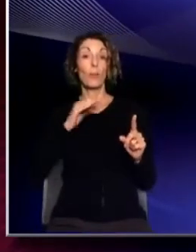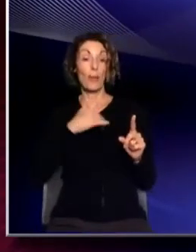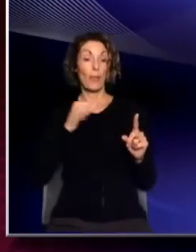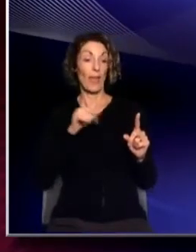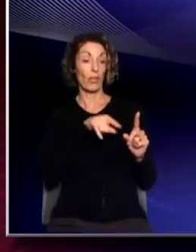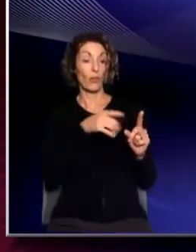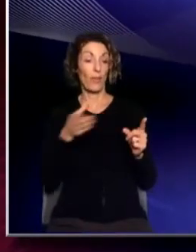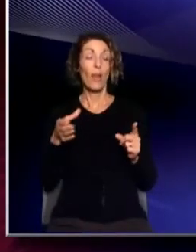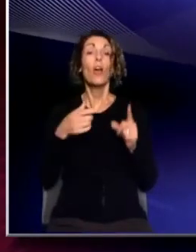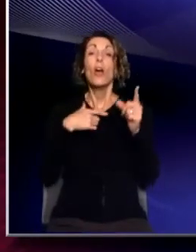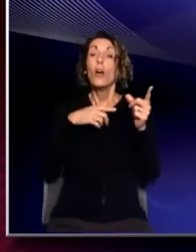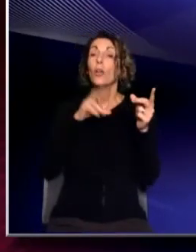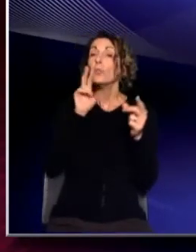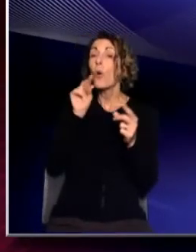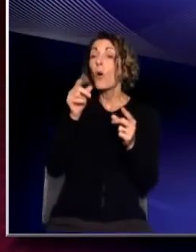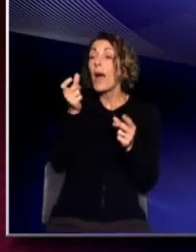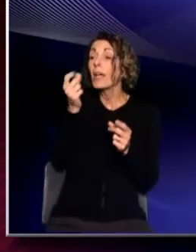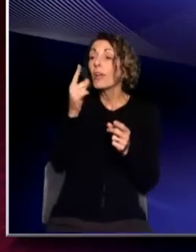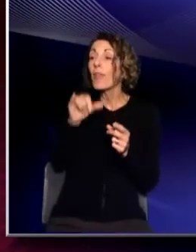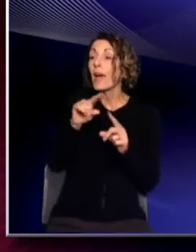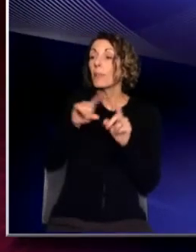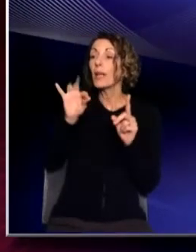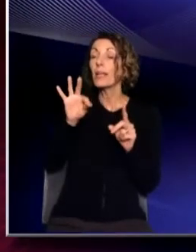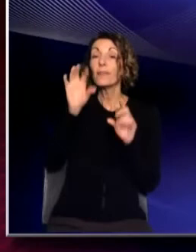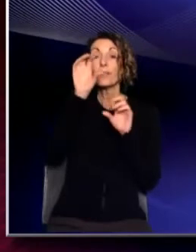all that, but if Superintendent Douglas